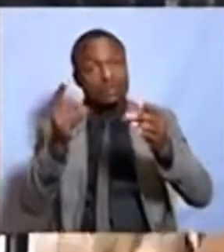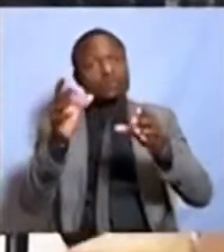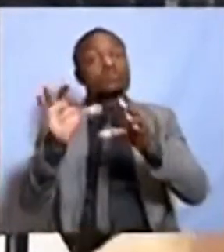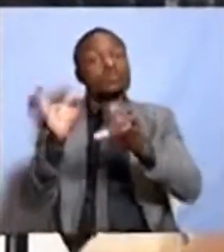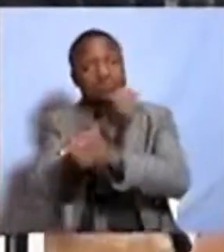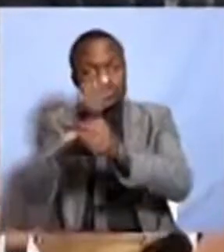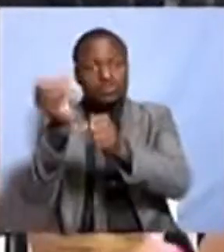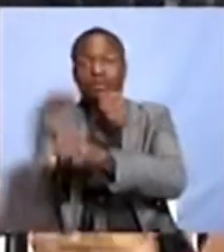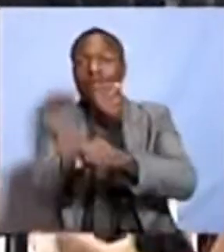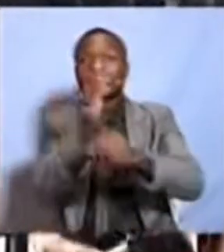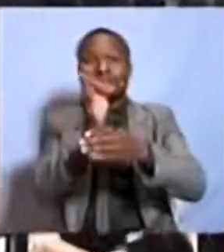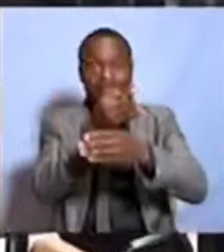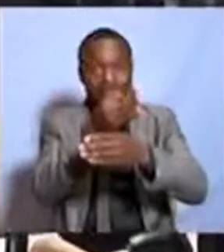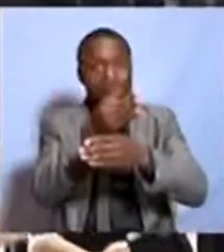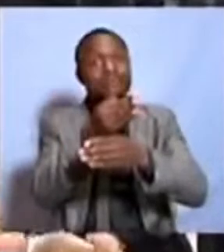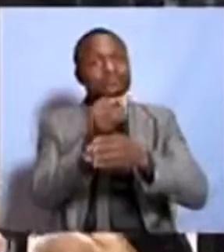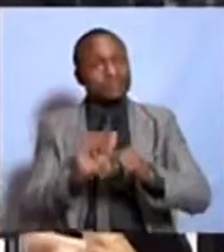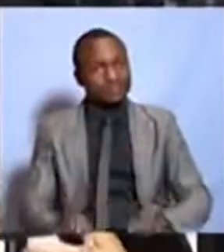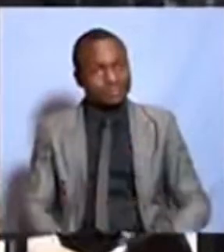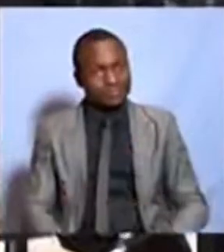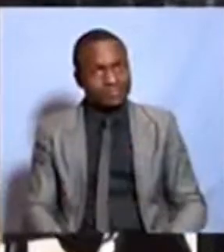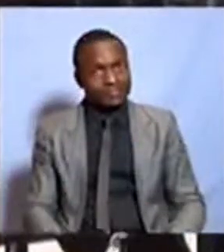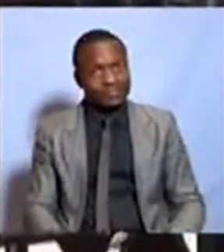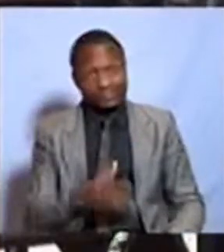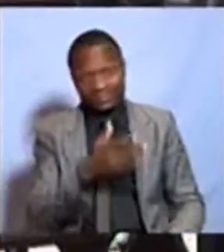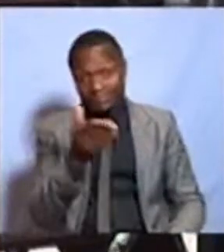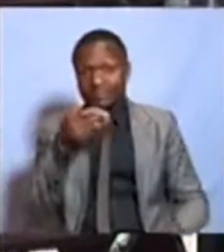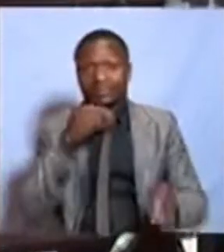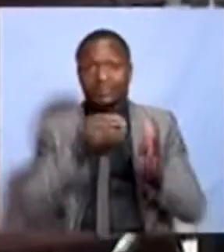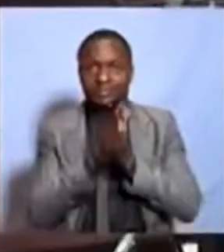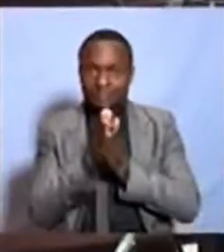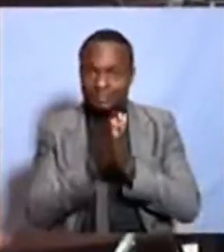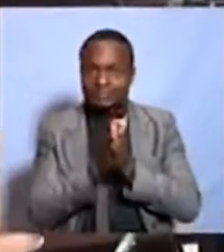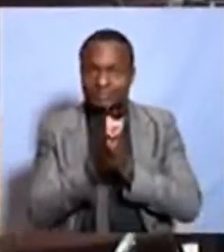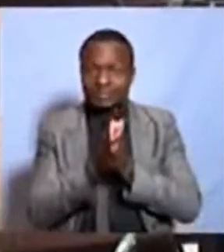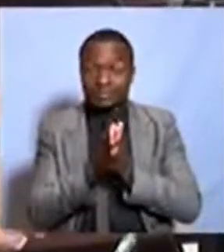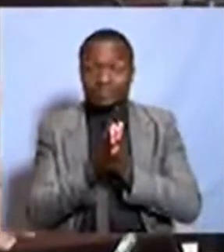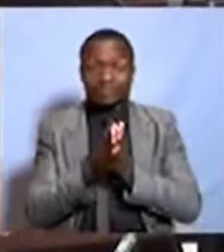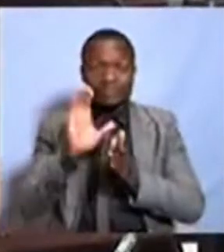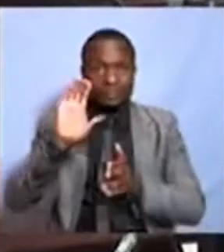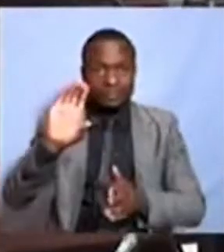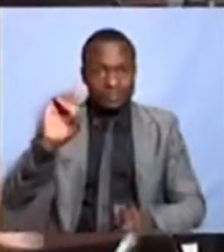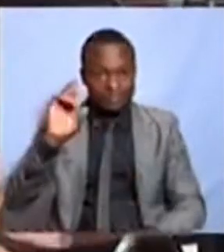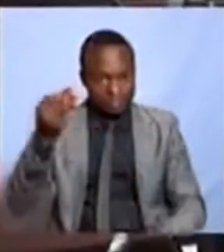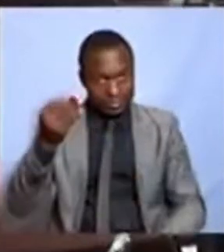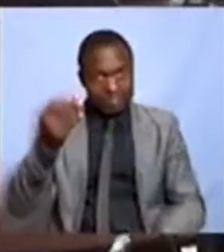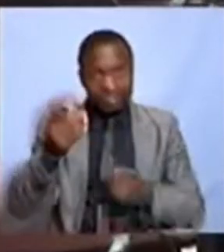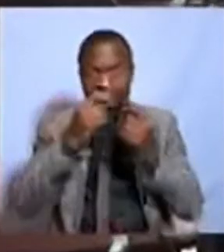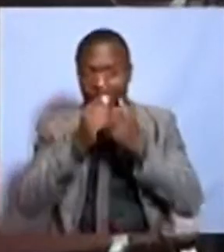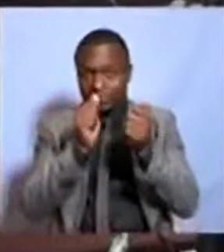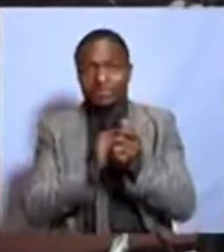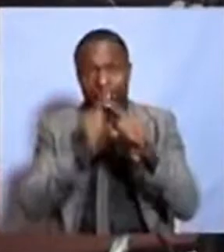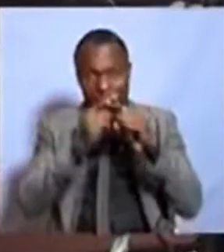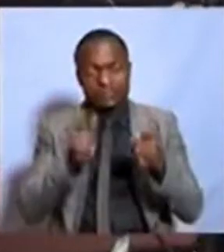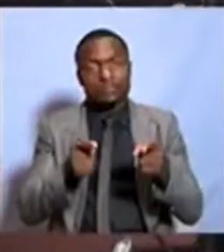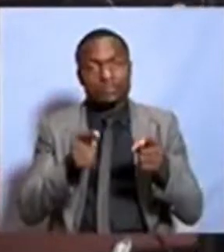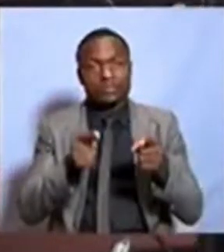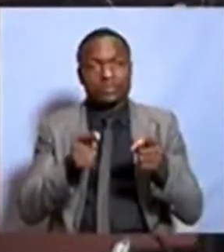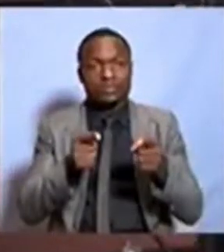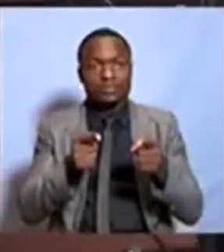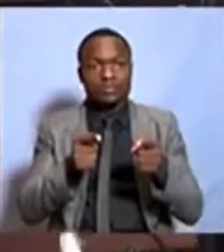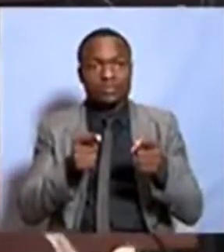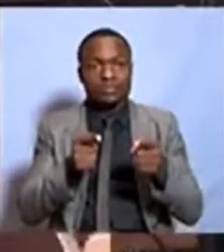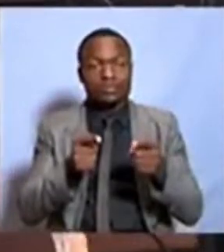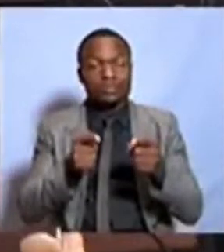sustainability. So, of course, there needs to be, and it's very interesting that you also brought up CDF, because we'd have also loved to talk about that, but only restricted to a couple